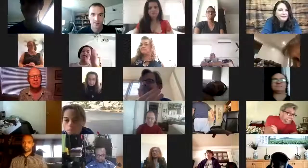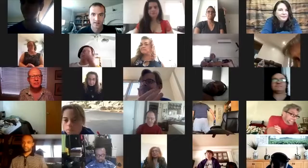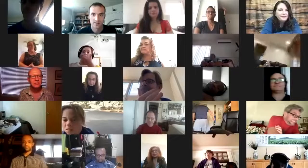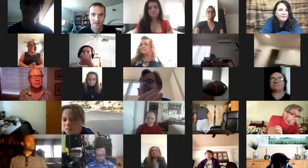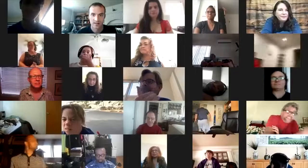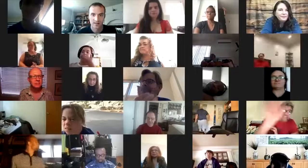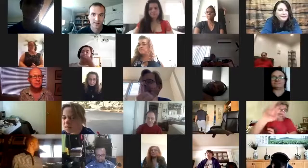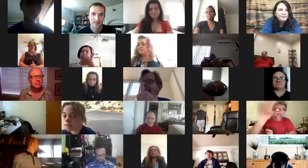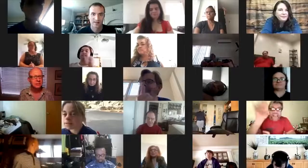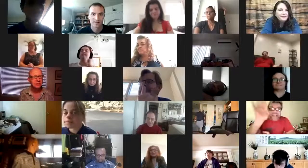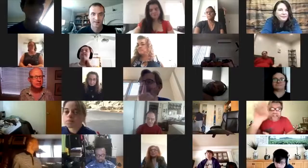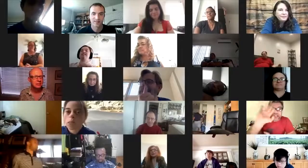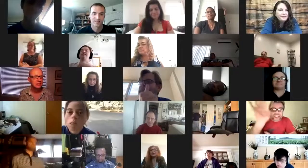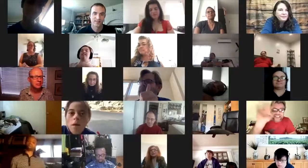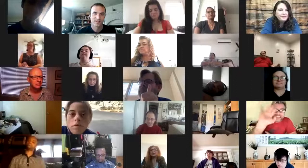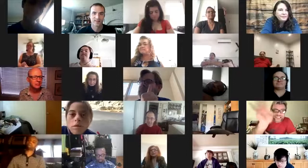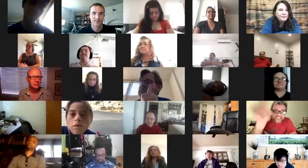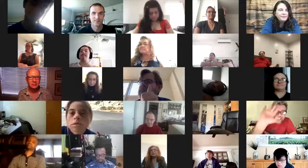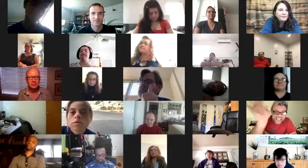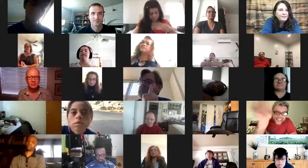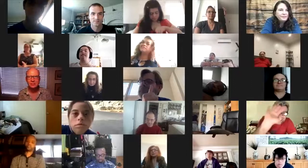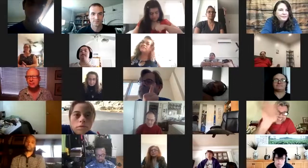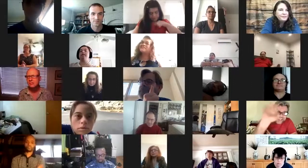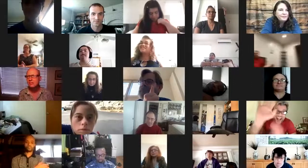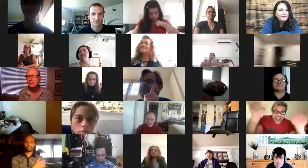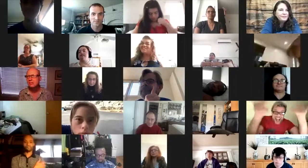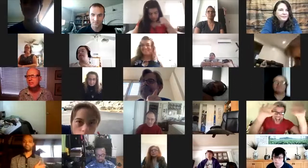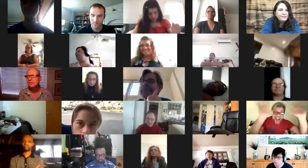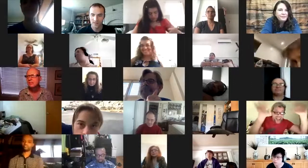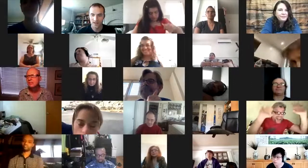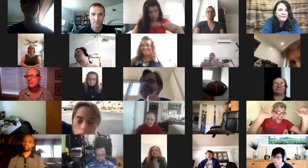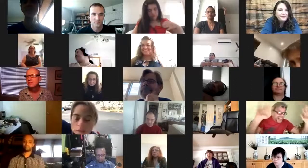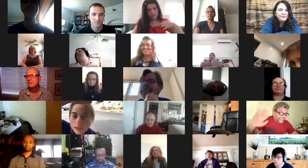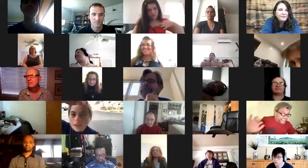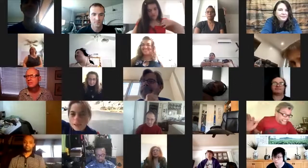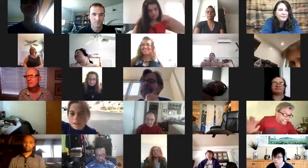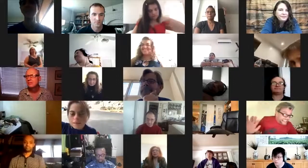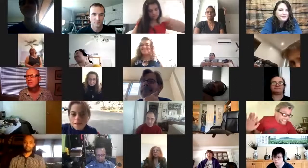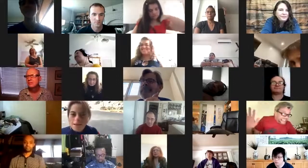Mikey, wave your hand, Mikey. Oh, there he is. Mikey.